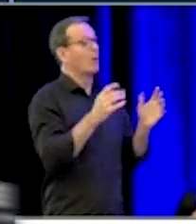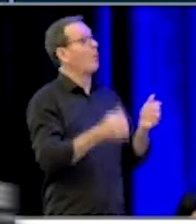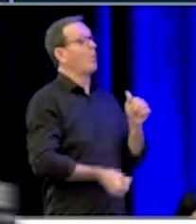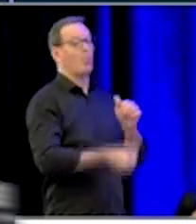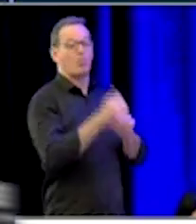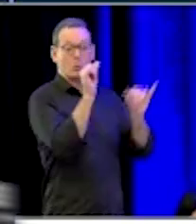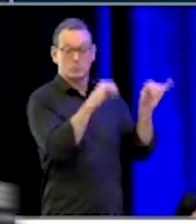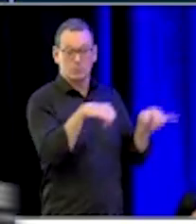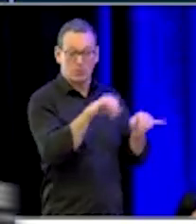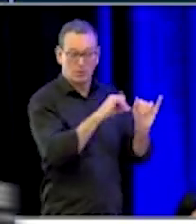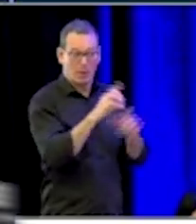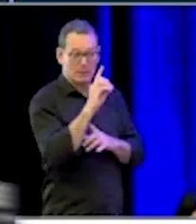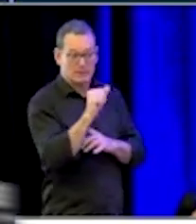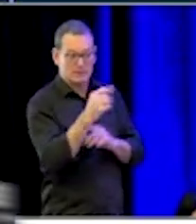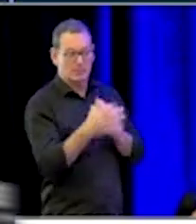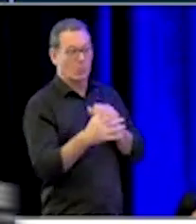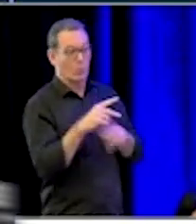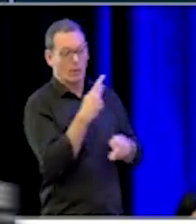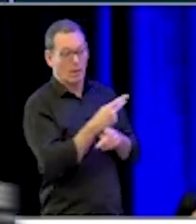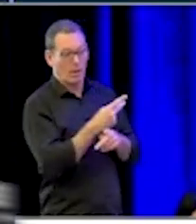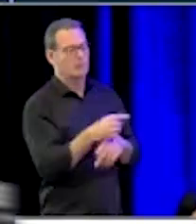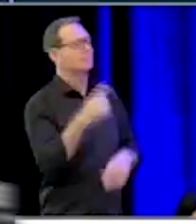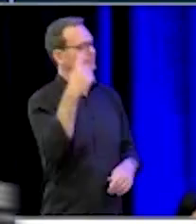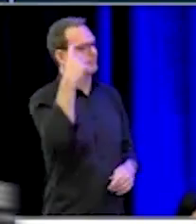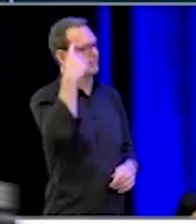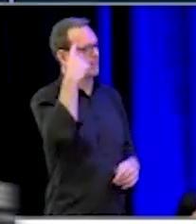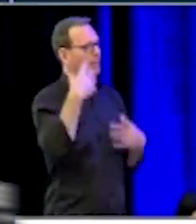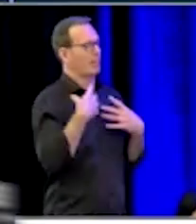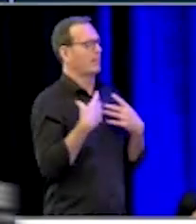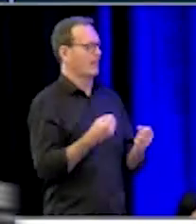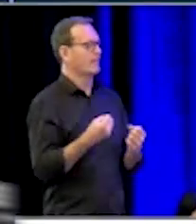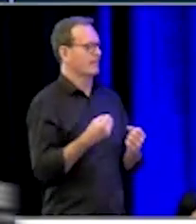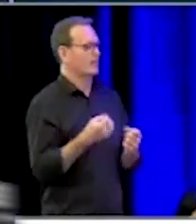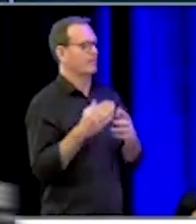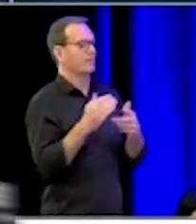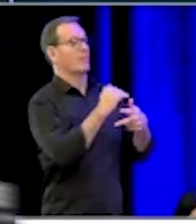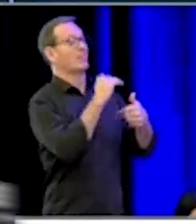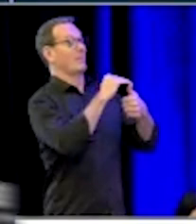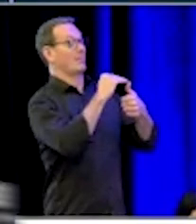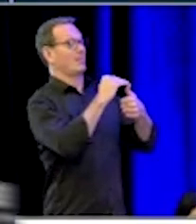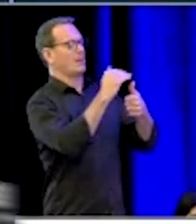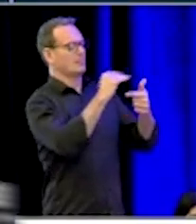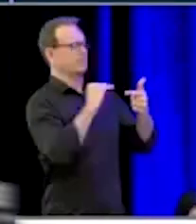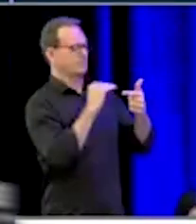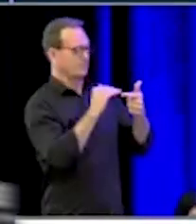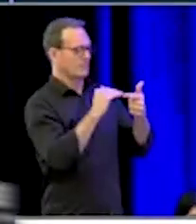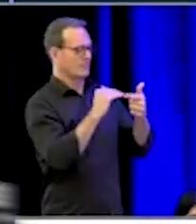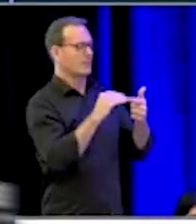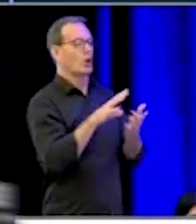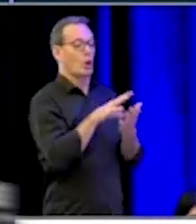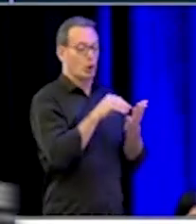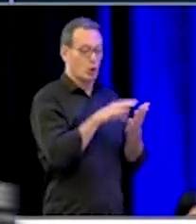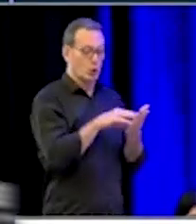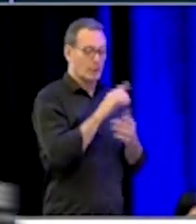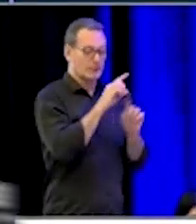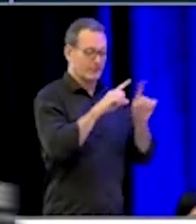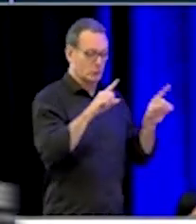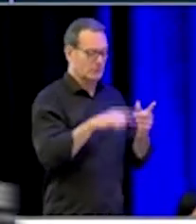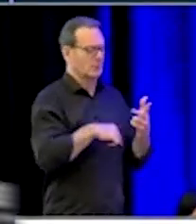commonly reported disability type was mental health, followed by learning, developmental, and mobility, all at about the same